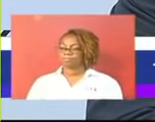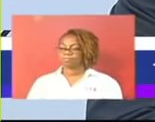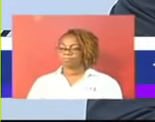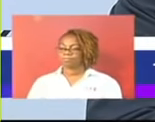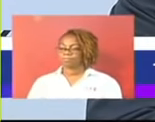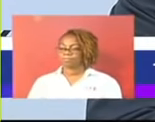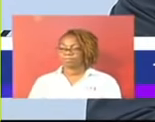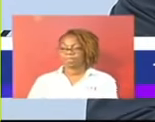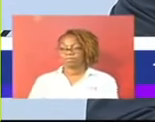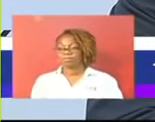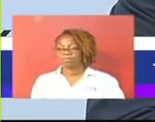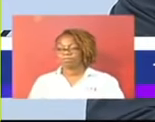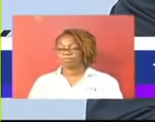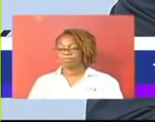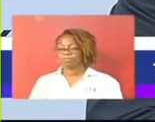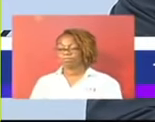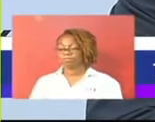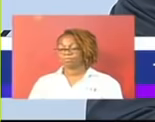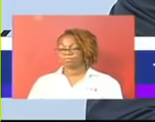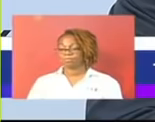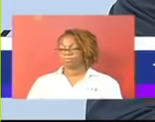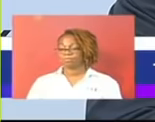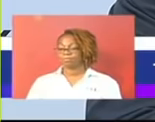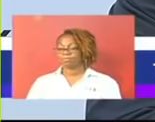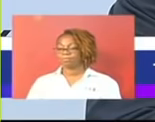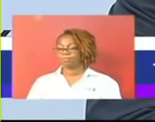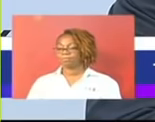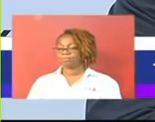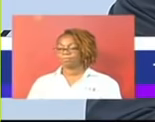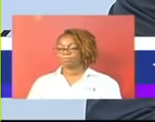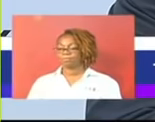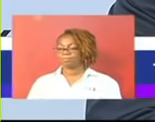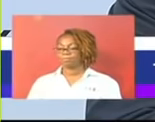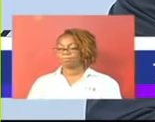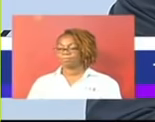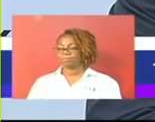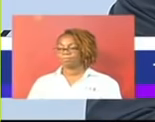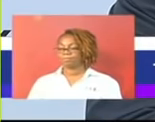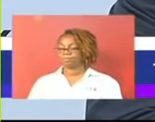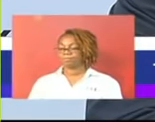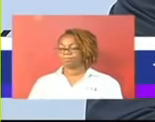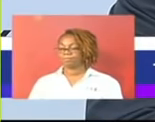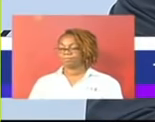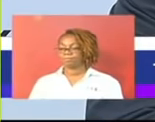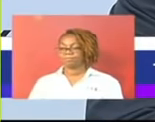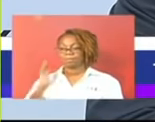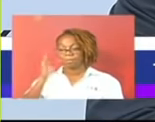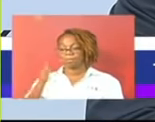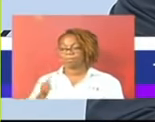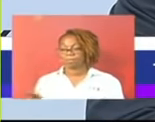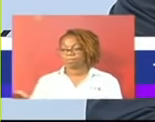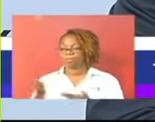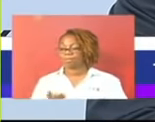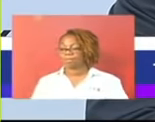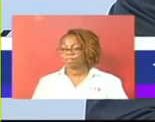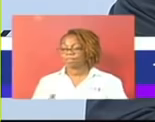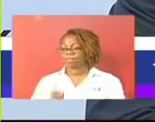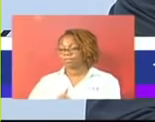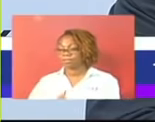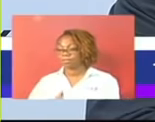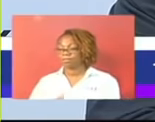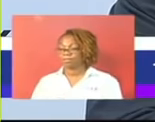that particular phenomenon, we bring the specialists back because they have the